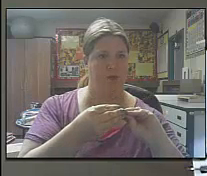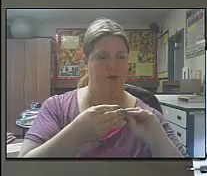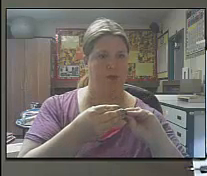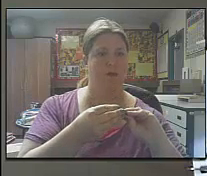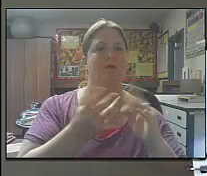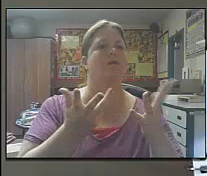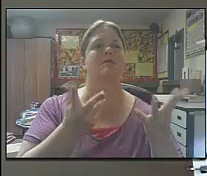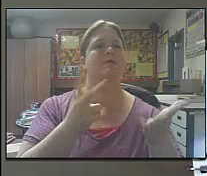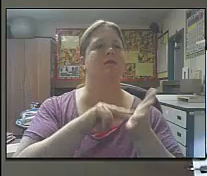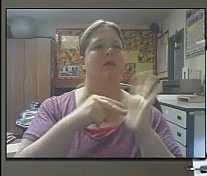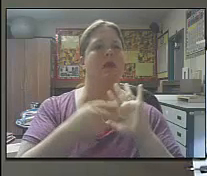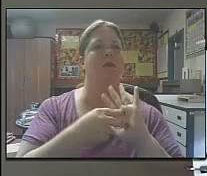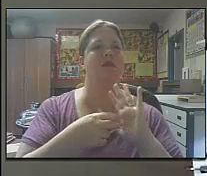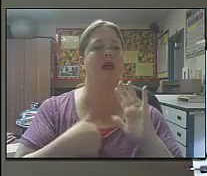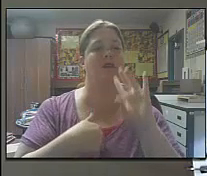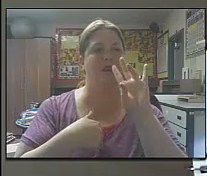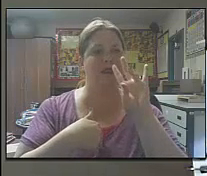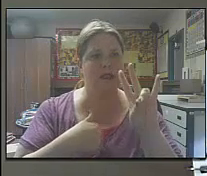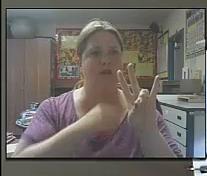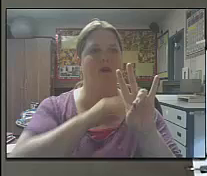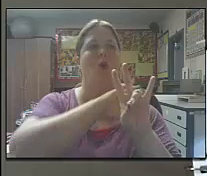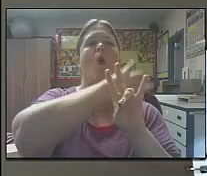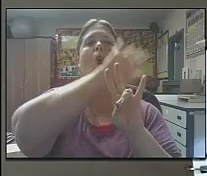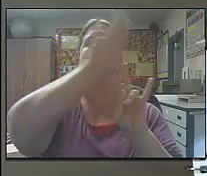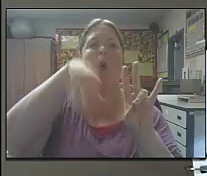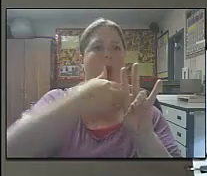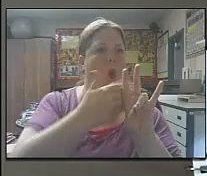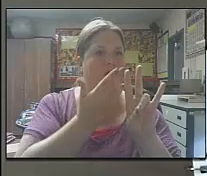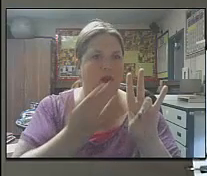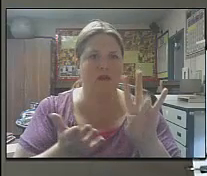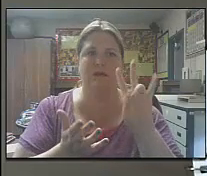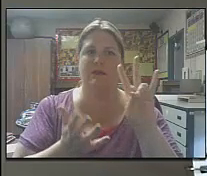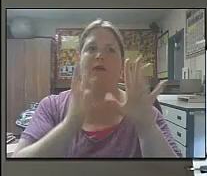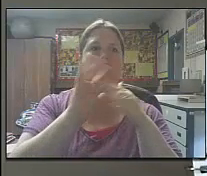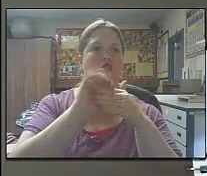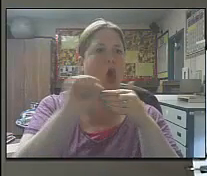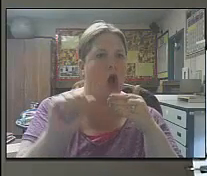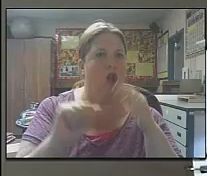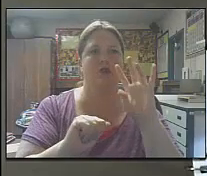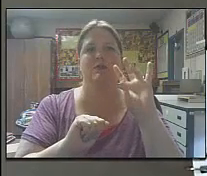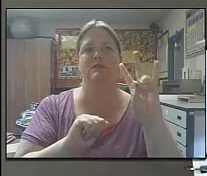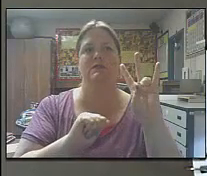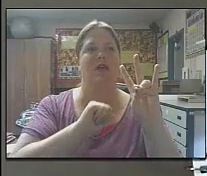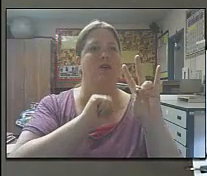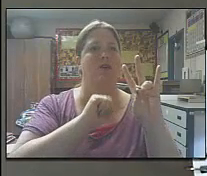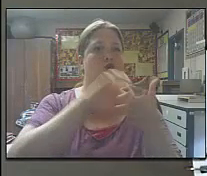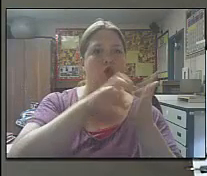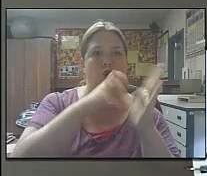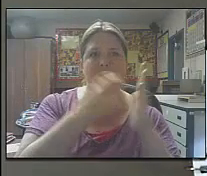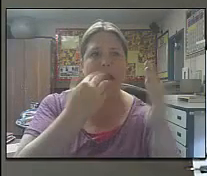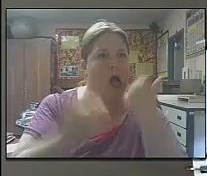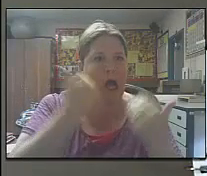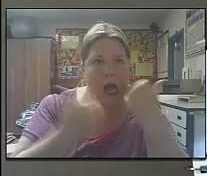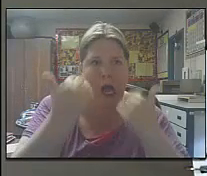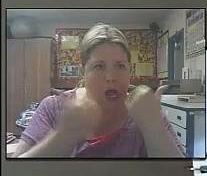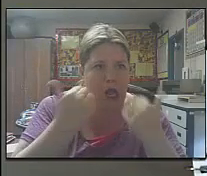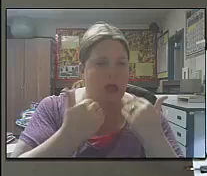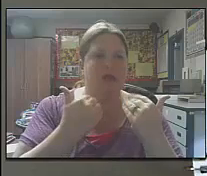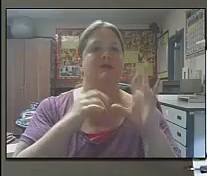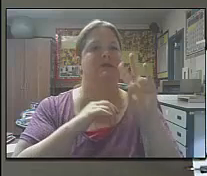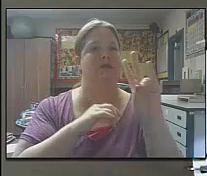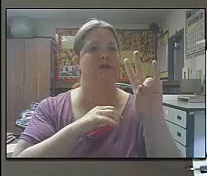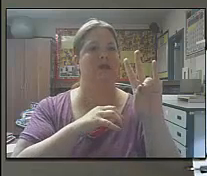That means that I have 7 whole something. 7 whole dollars. I ate 7 whole cookies. 7